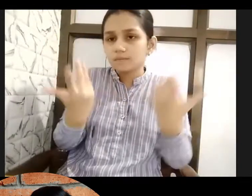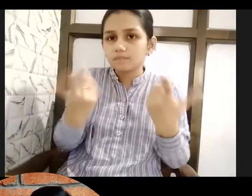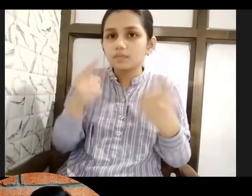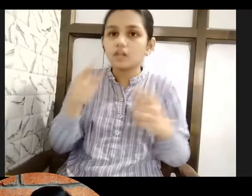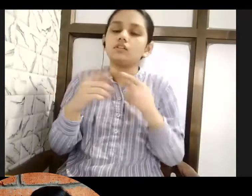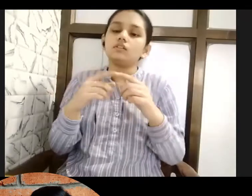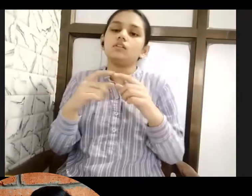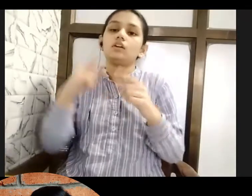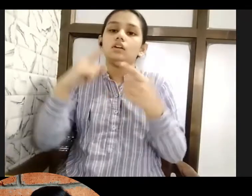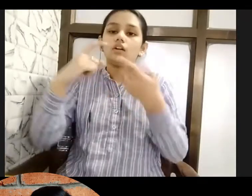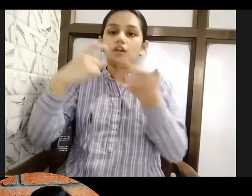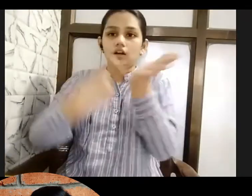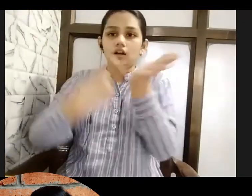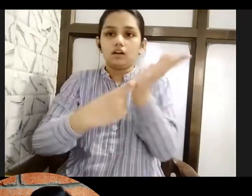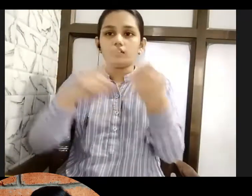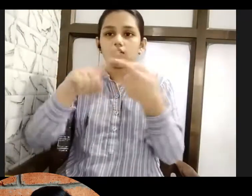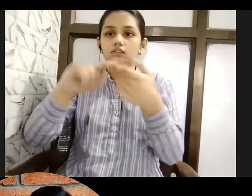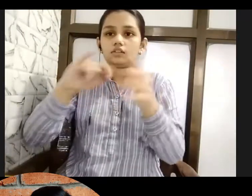nodes.